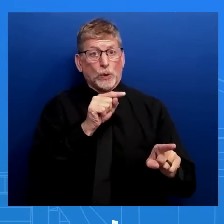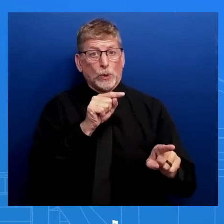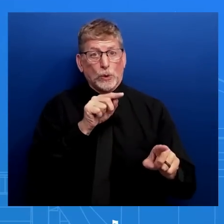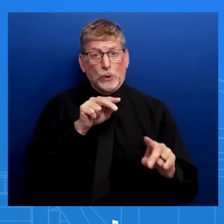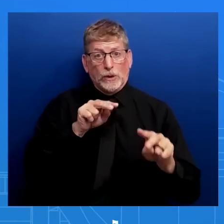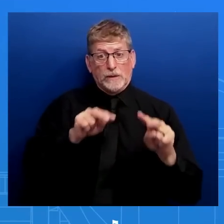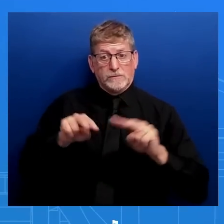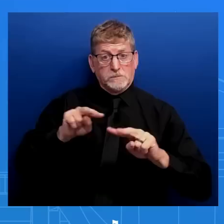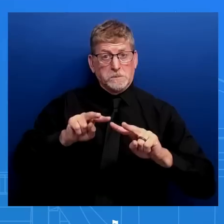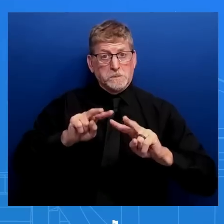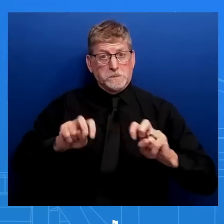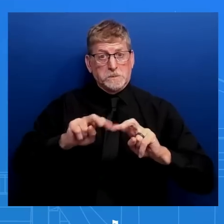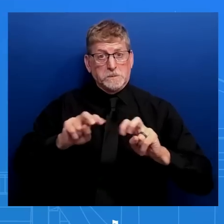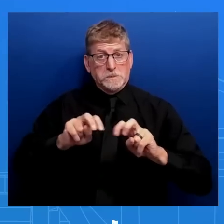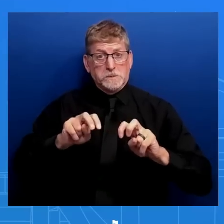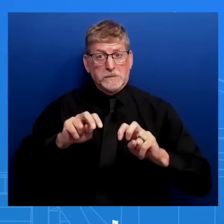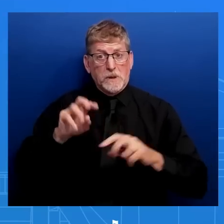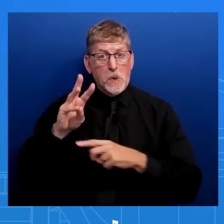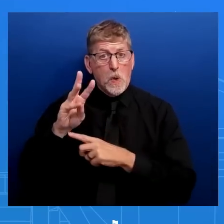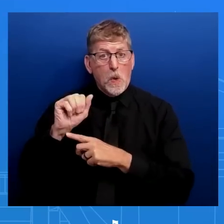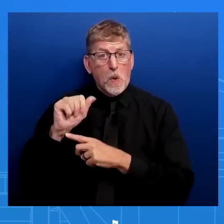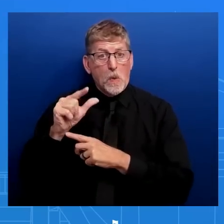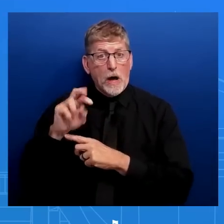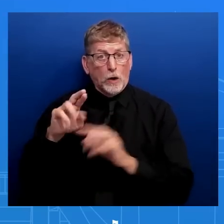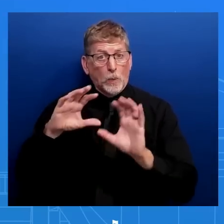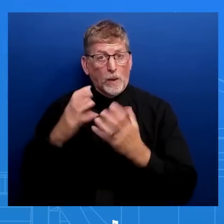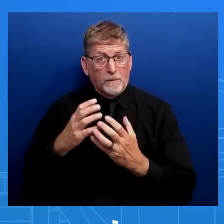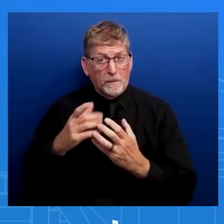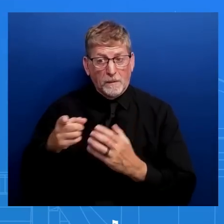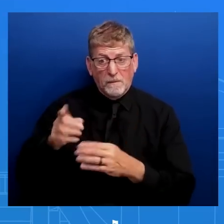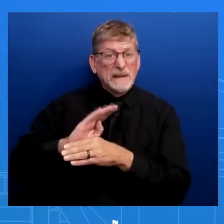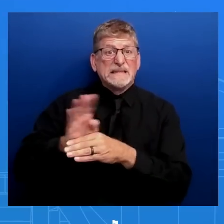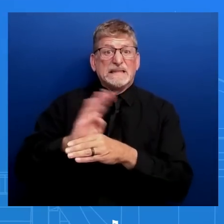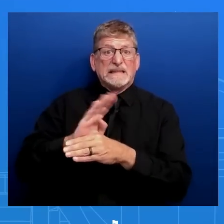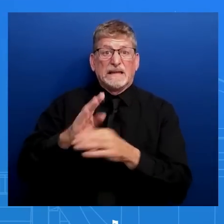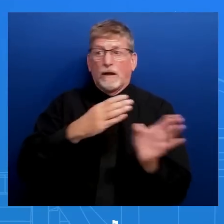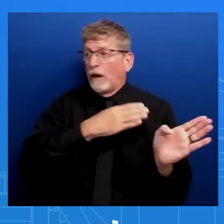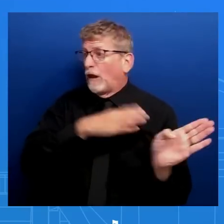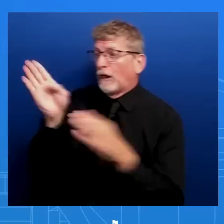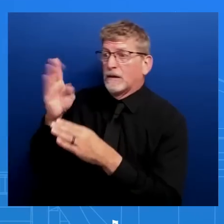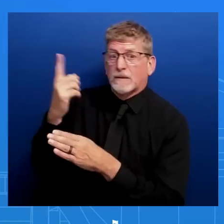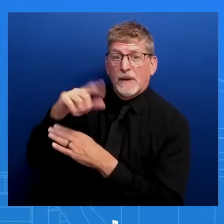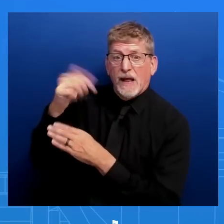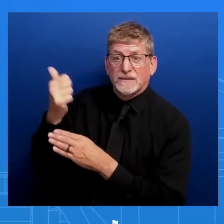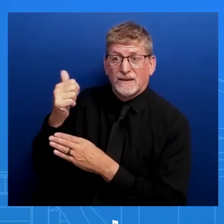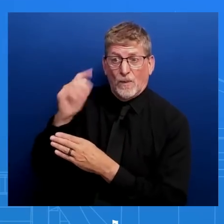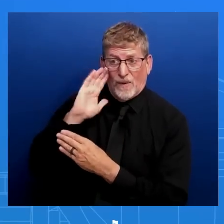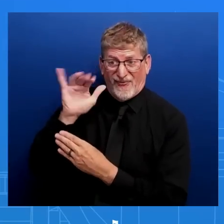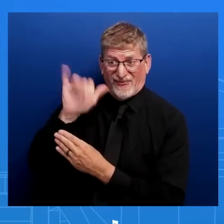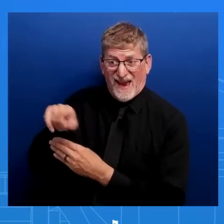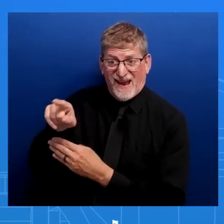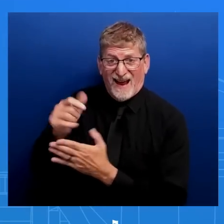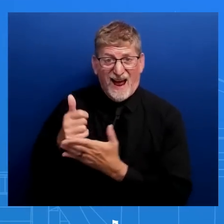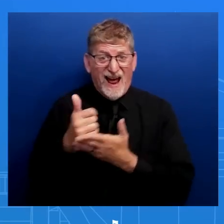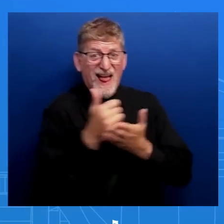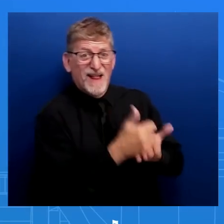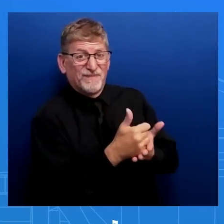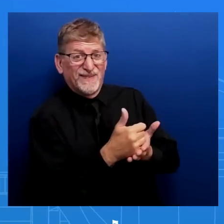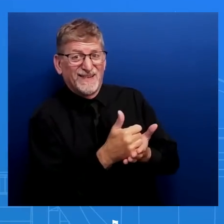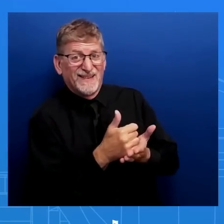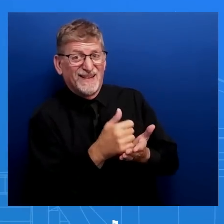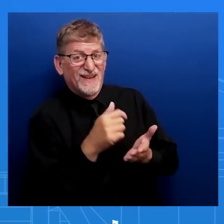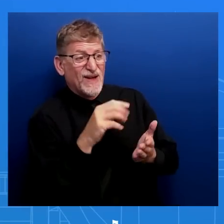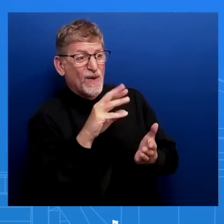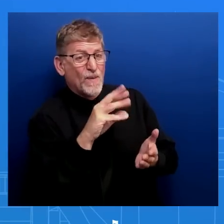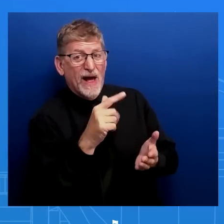group will be busy doing something else, that it will help this counteroffensive? I don't know what the Wagner group's going to be busy doing here. Again, I think it's too soon